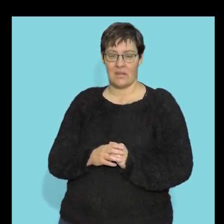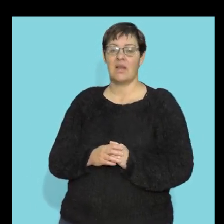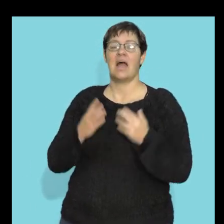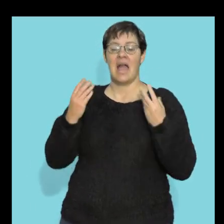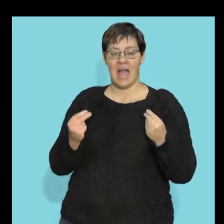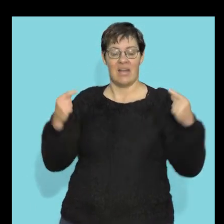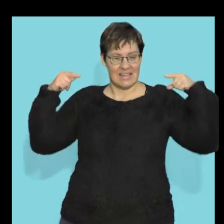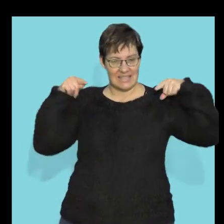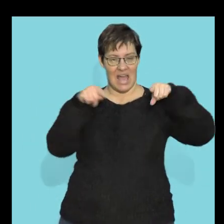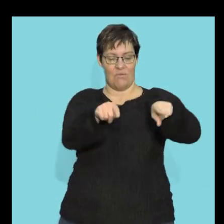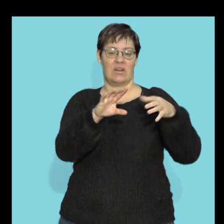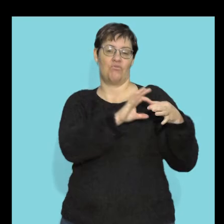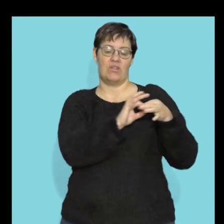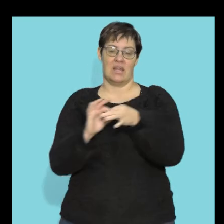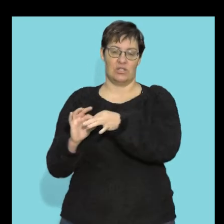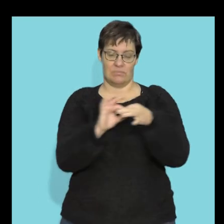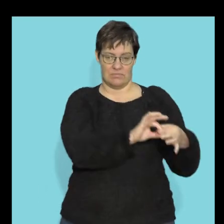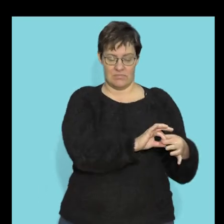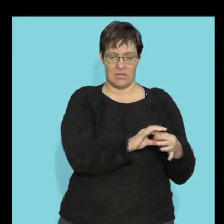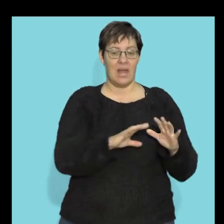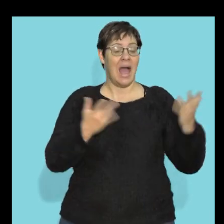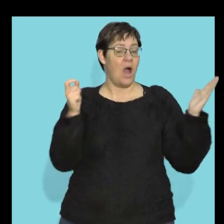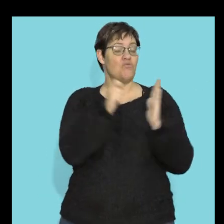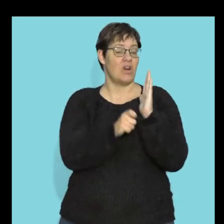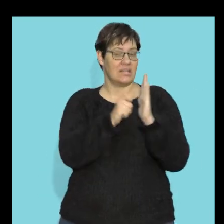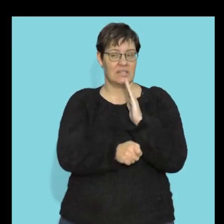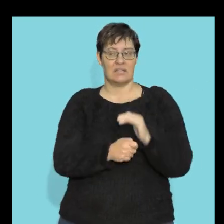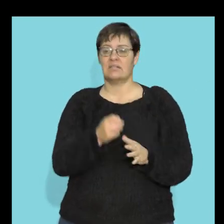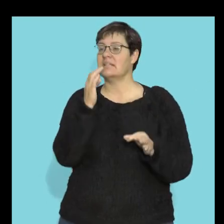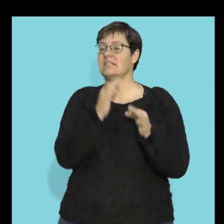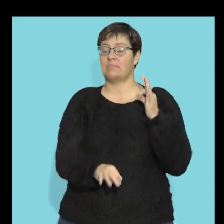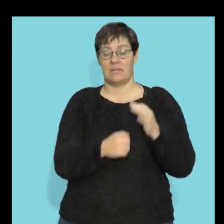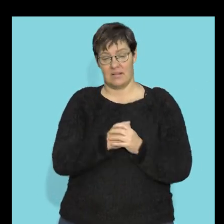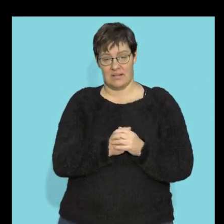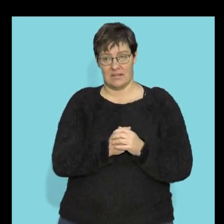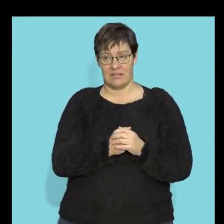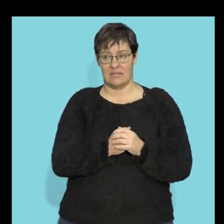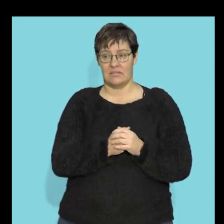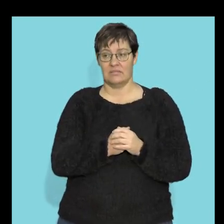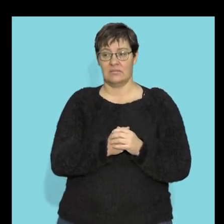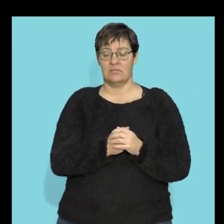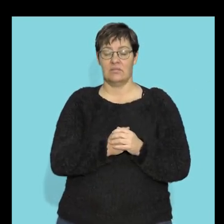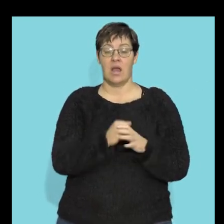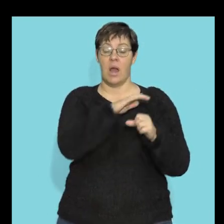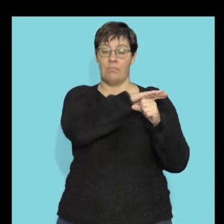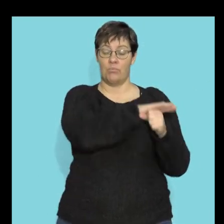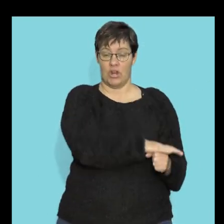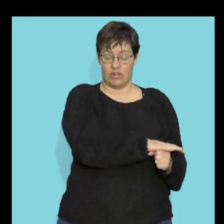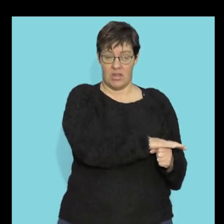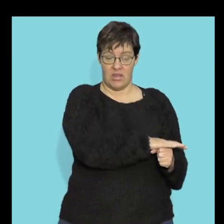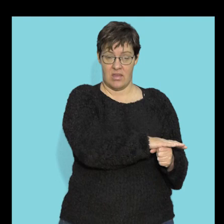So they have a direct relationship with that. How would I write it? Very simple. As